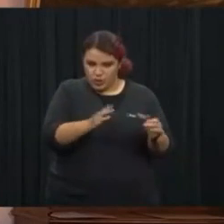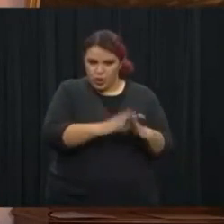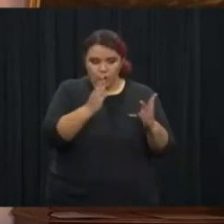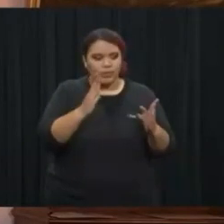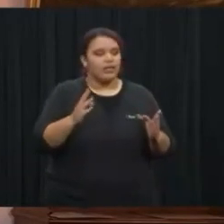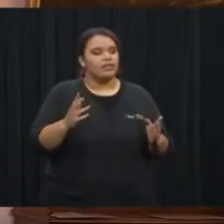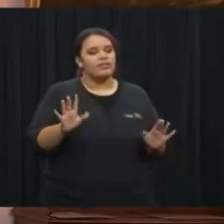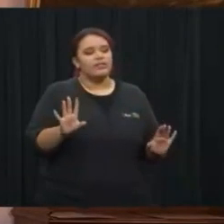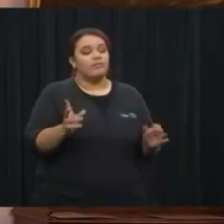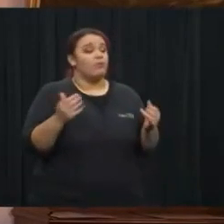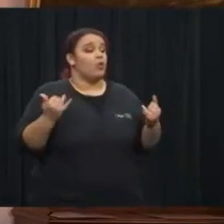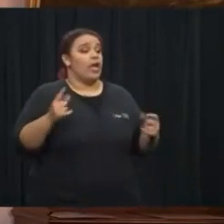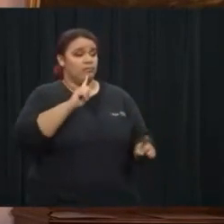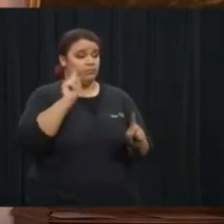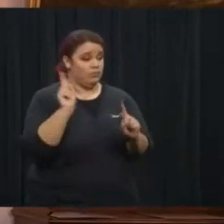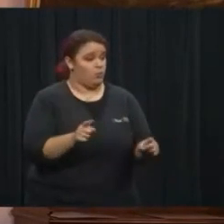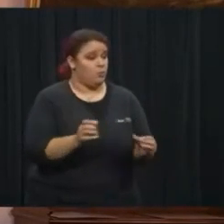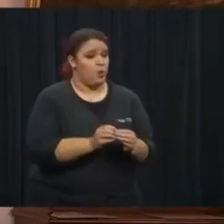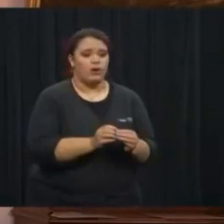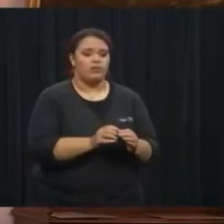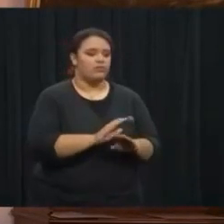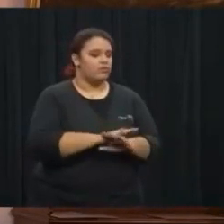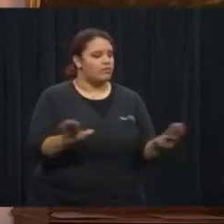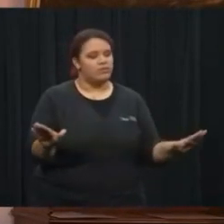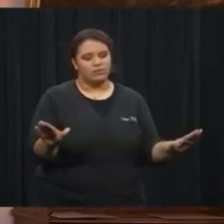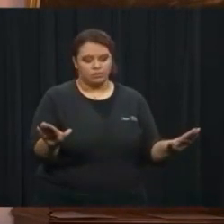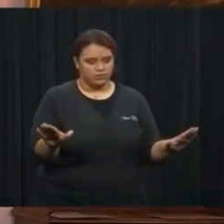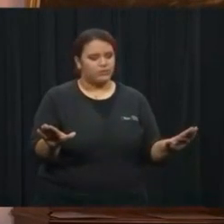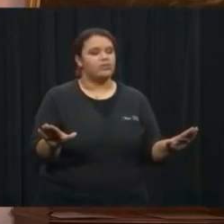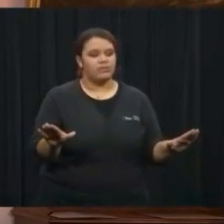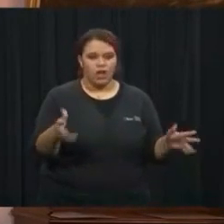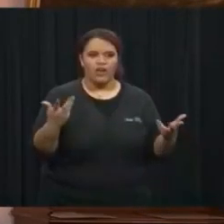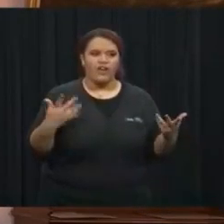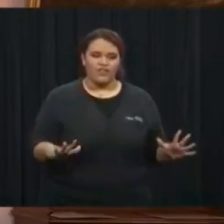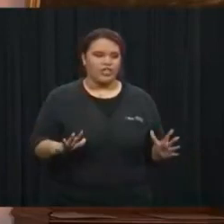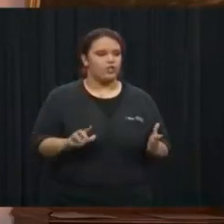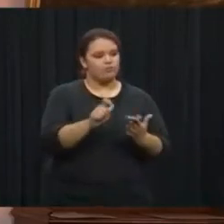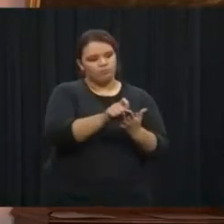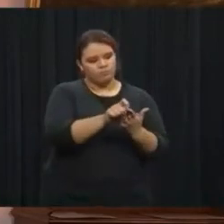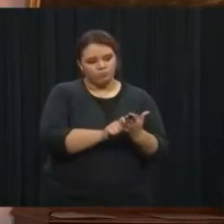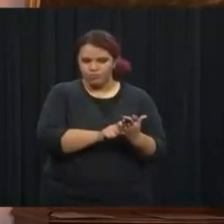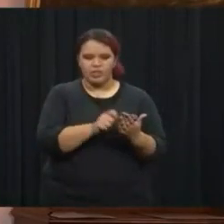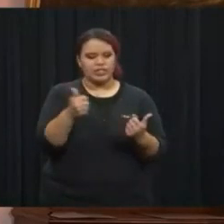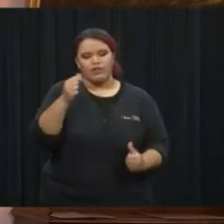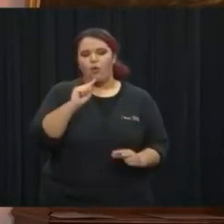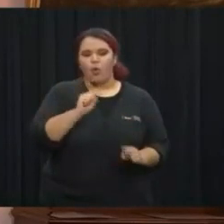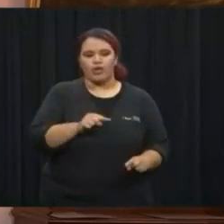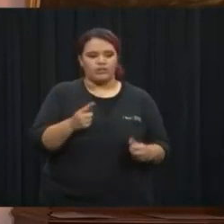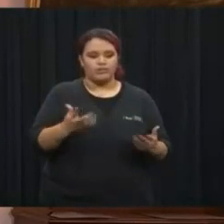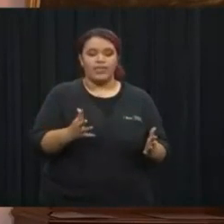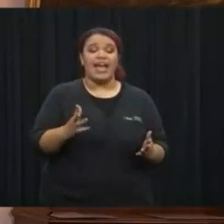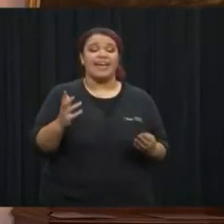that then comes down with the illness and has then, in fact, been in contact with a lot. So as you can